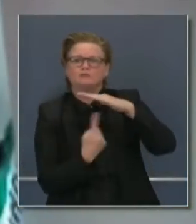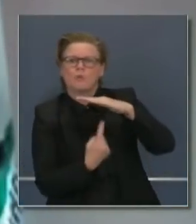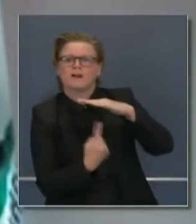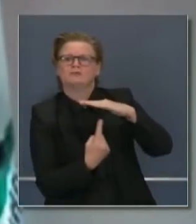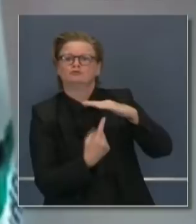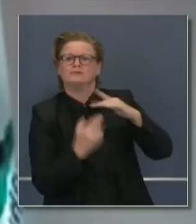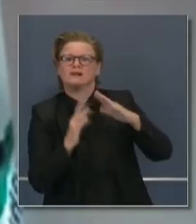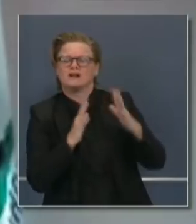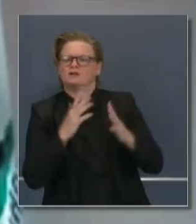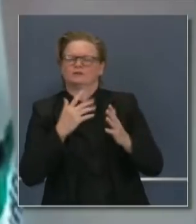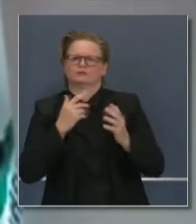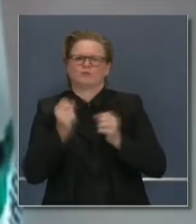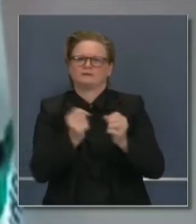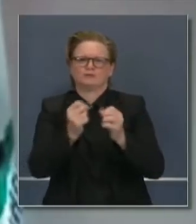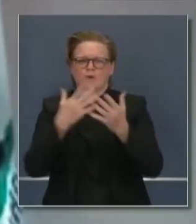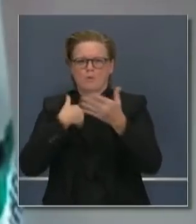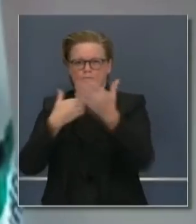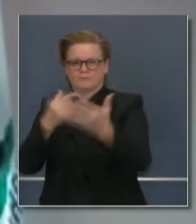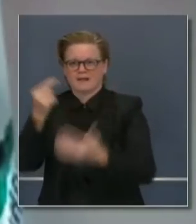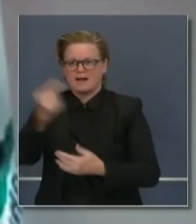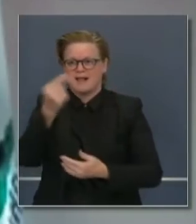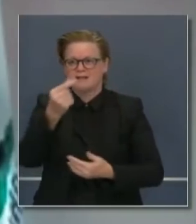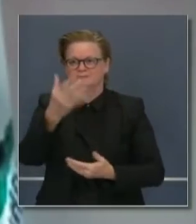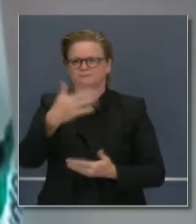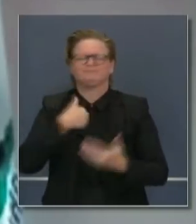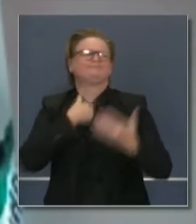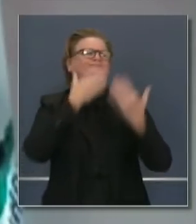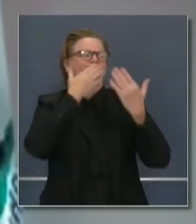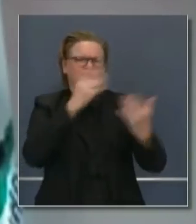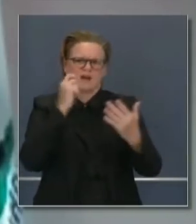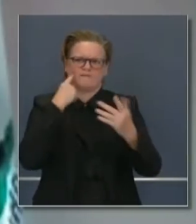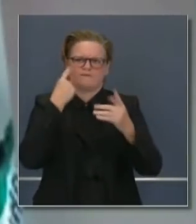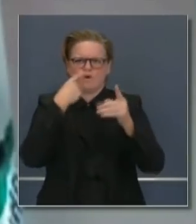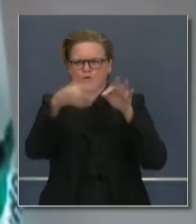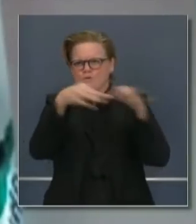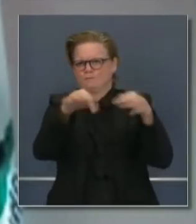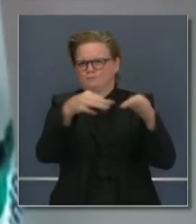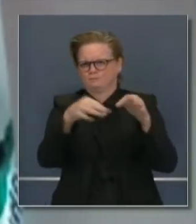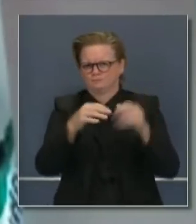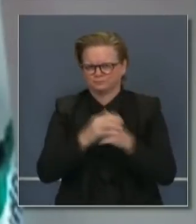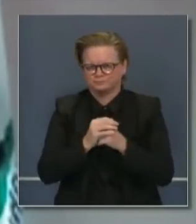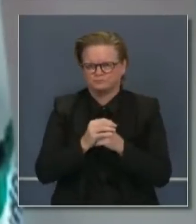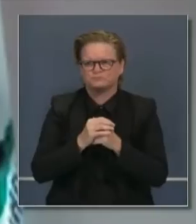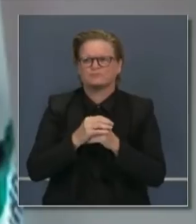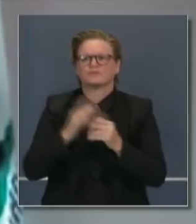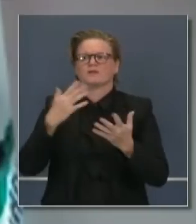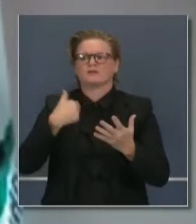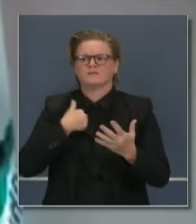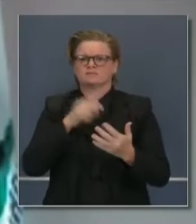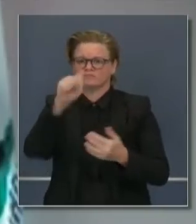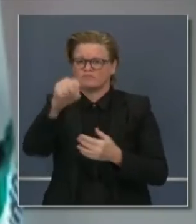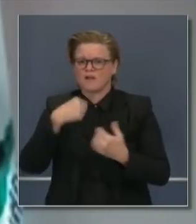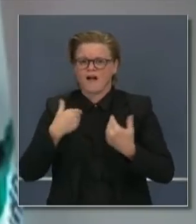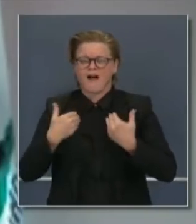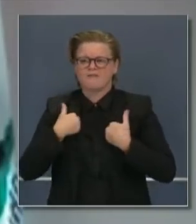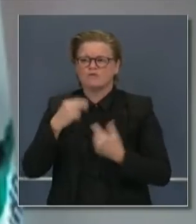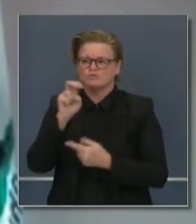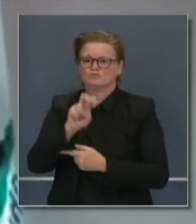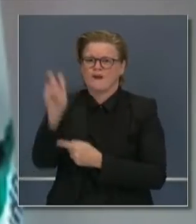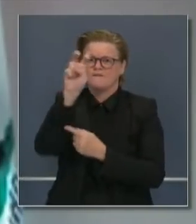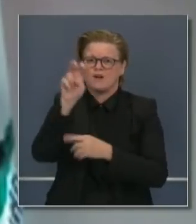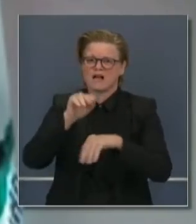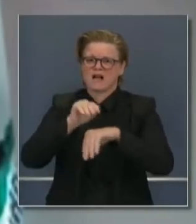Yes, thank you, Governor, and thanks for the important question. We have had a travel advisory since really a little